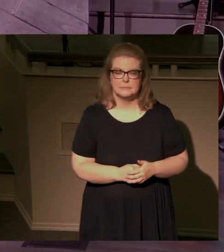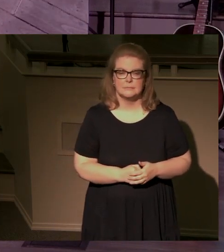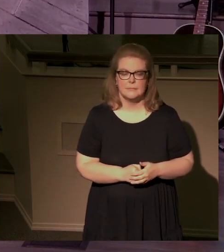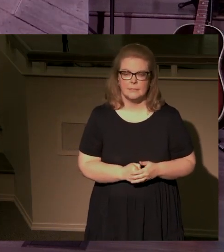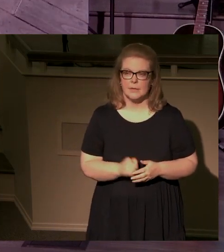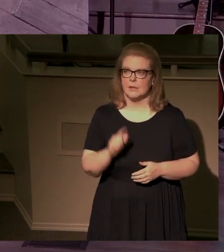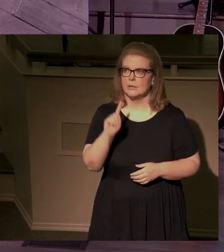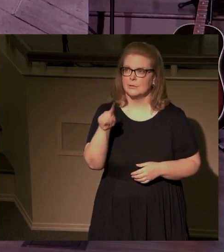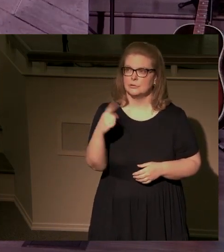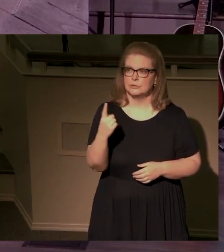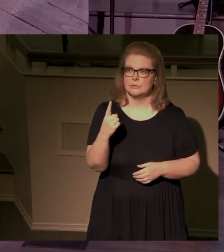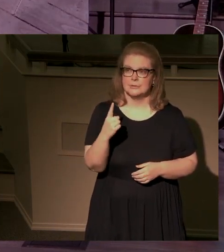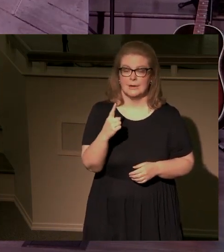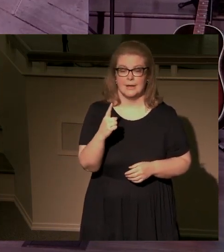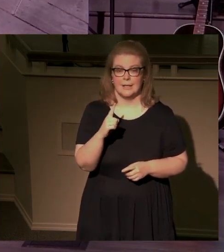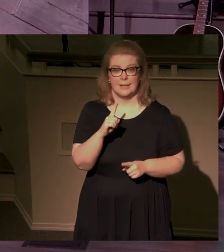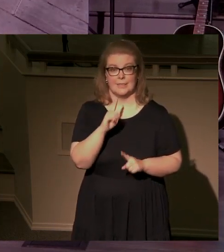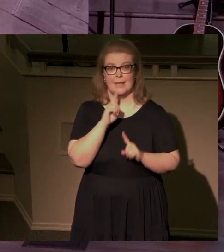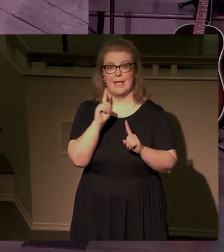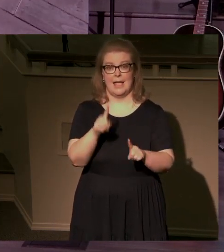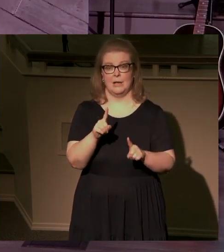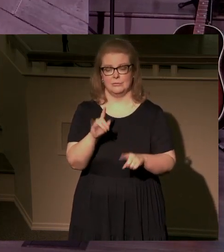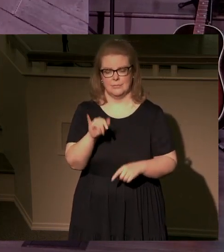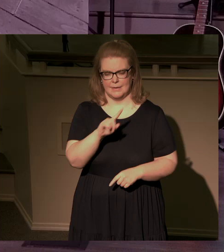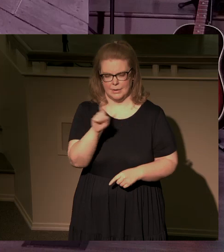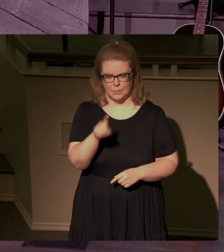It's just the answer to this question.